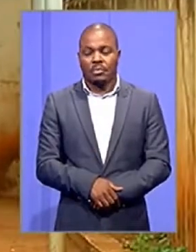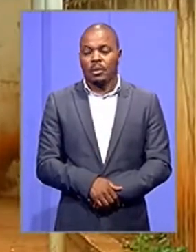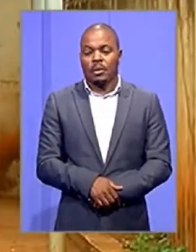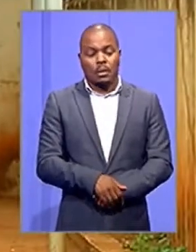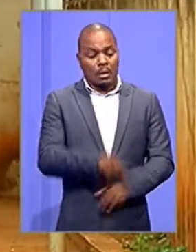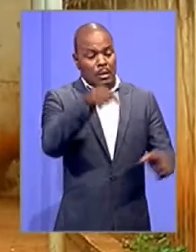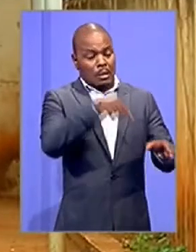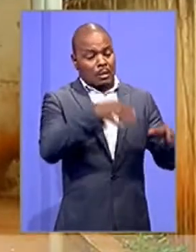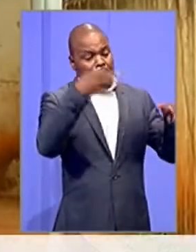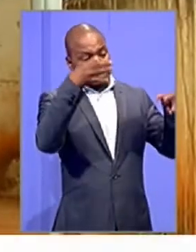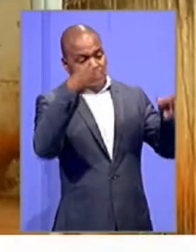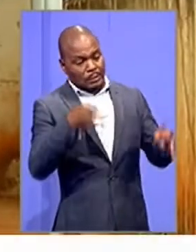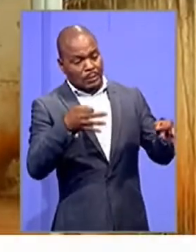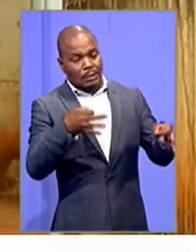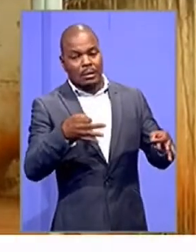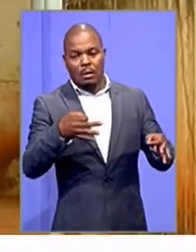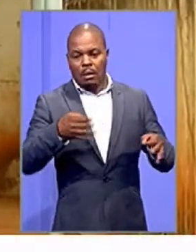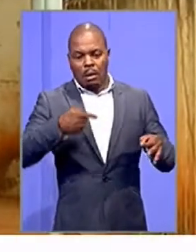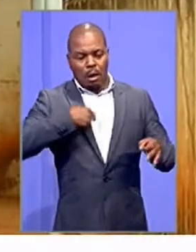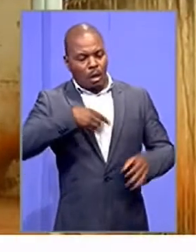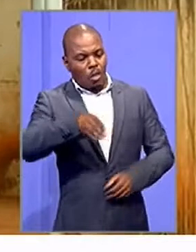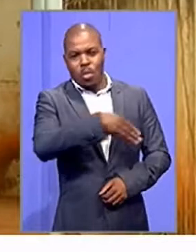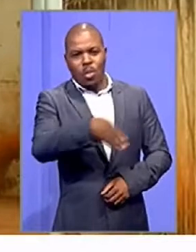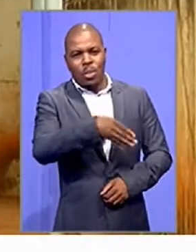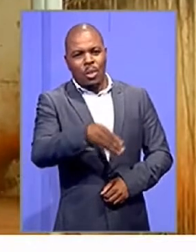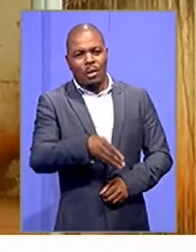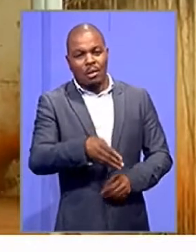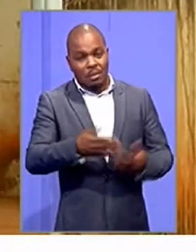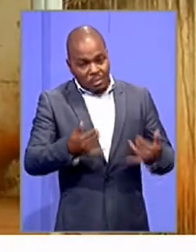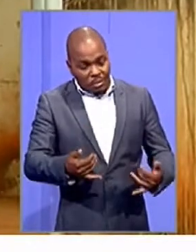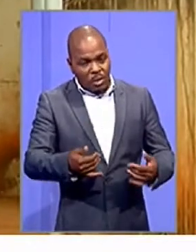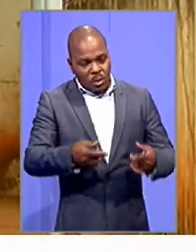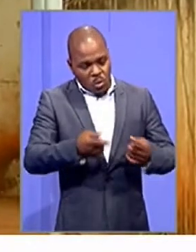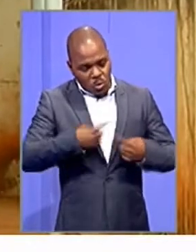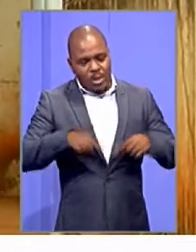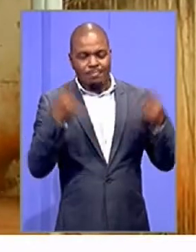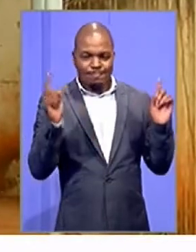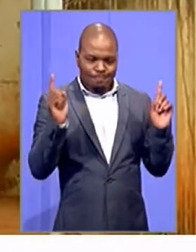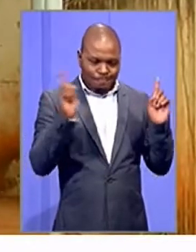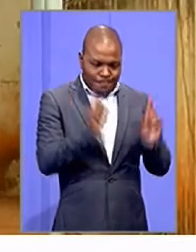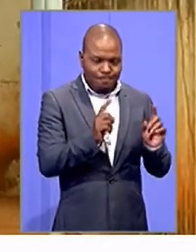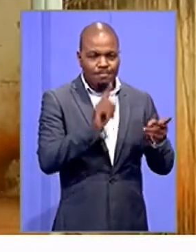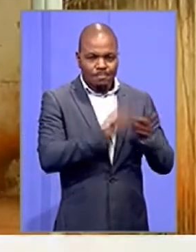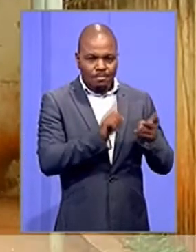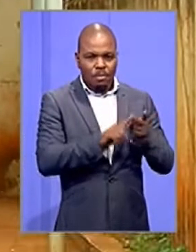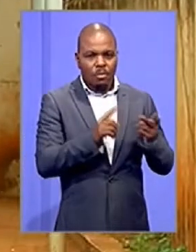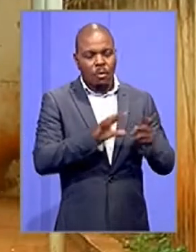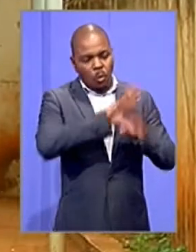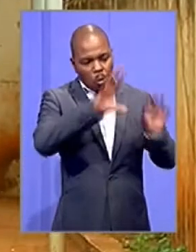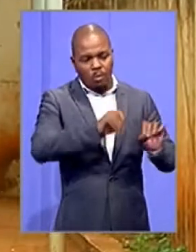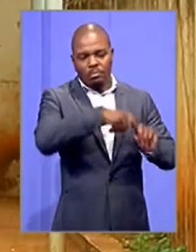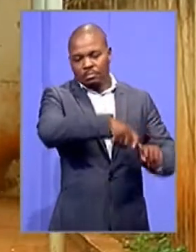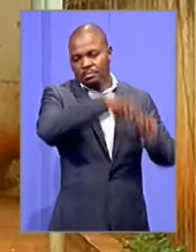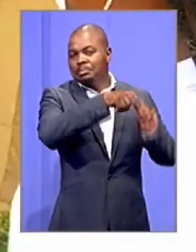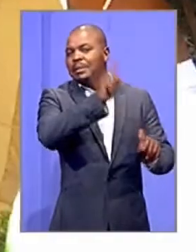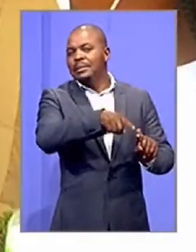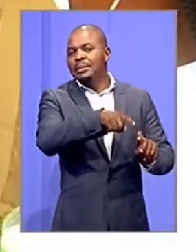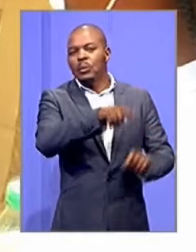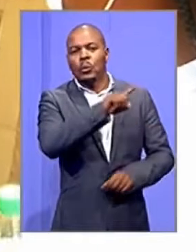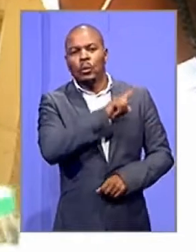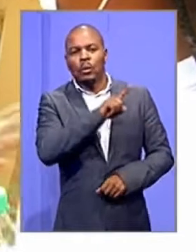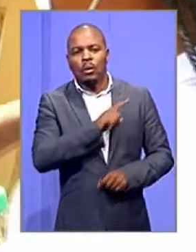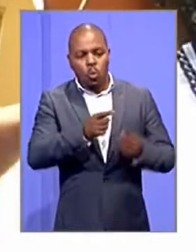taken in our present, and in that circumstance we had to come here and put everything on hold because we